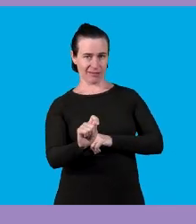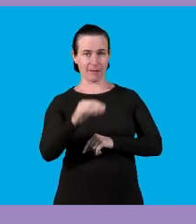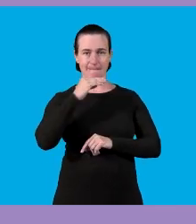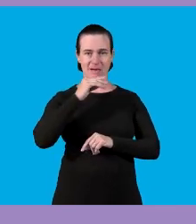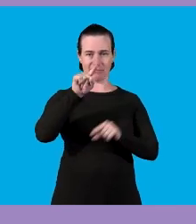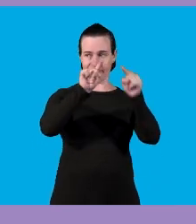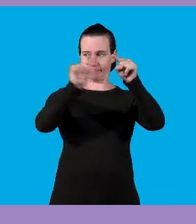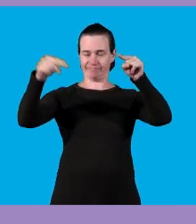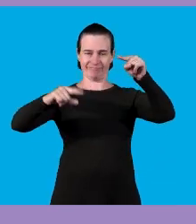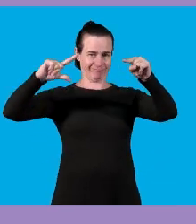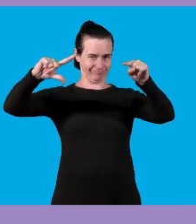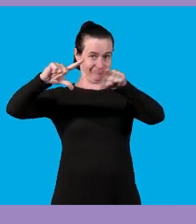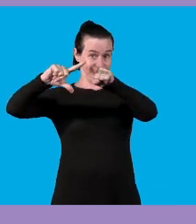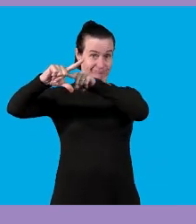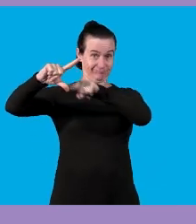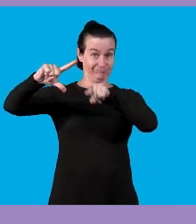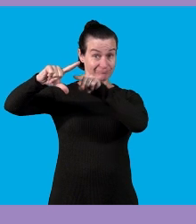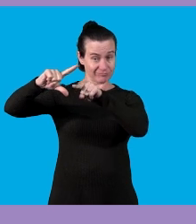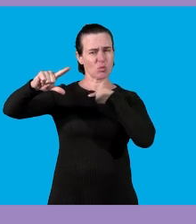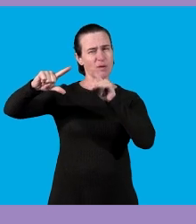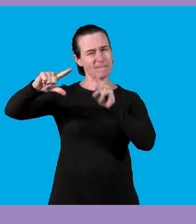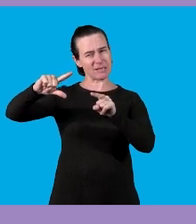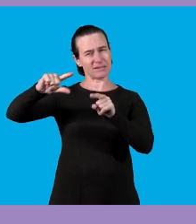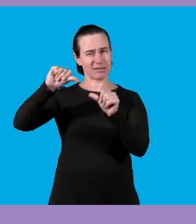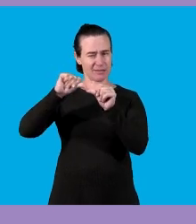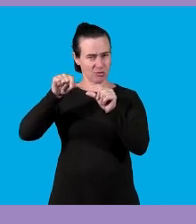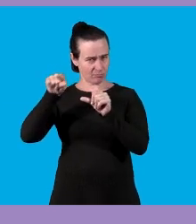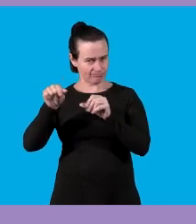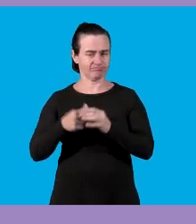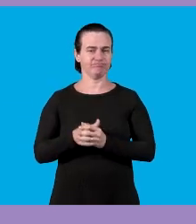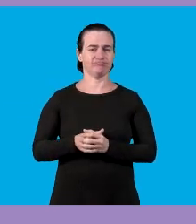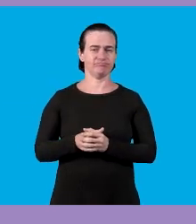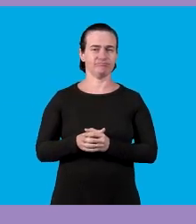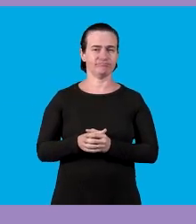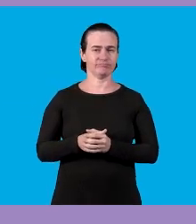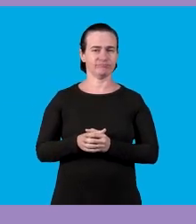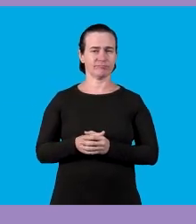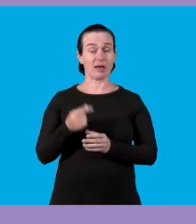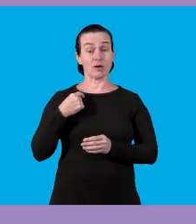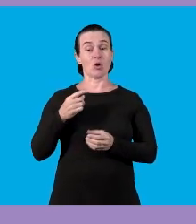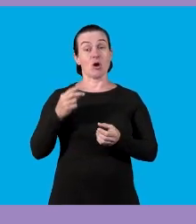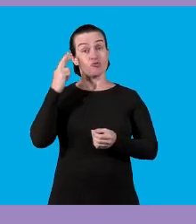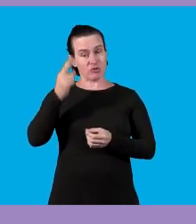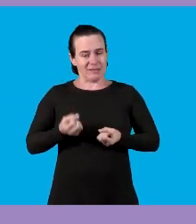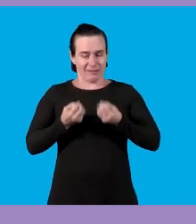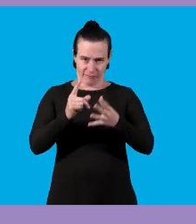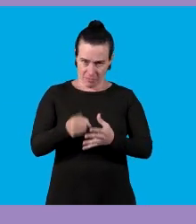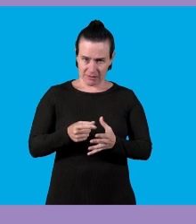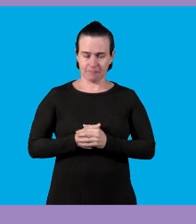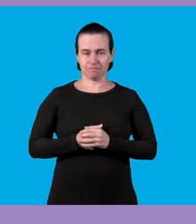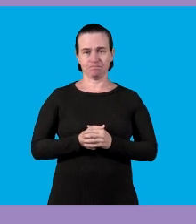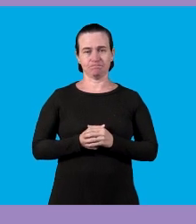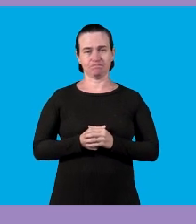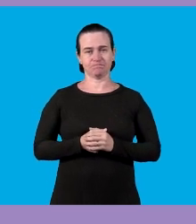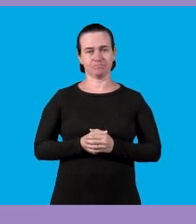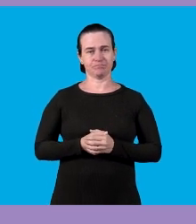that angle there. That's the one they want us to find, and we need to give reasons for that. All right,